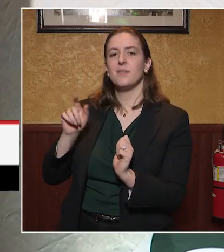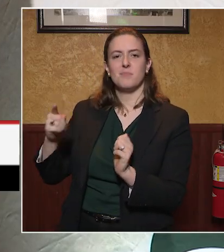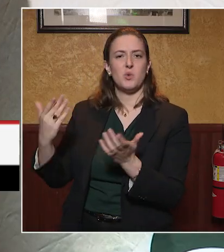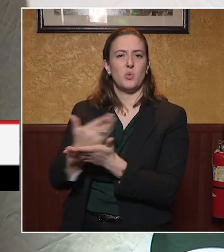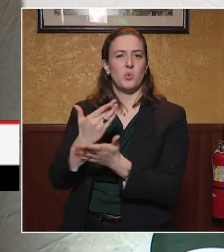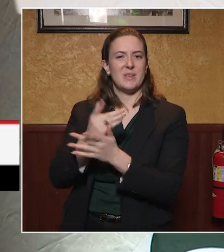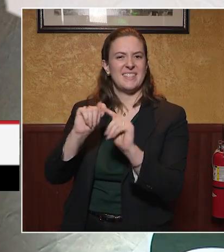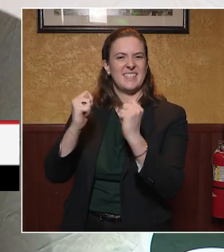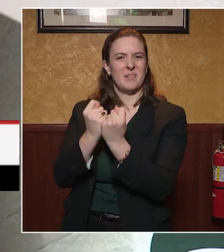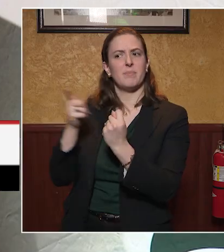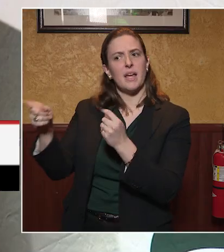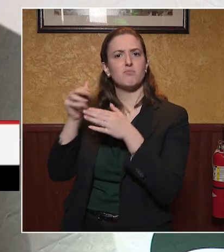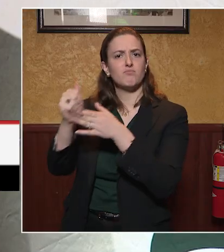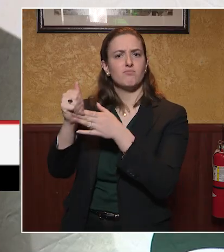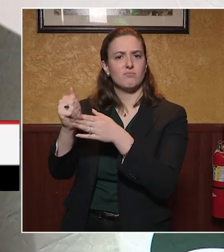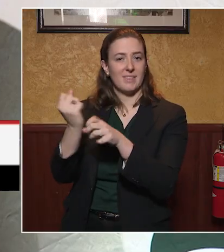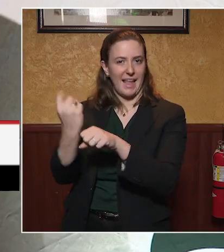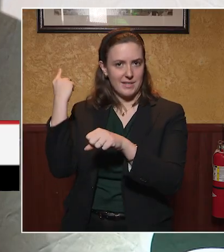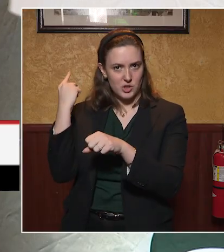for your work and support.